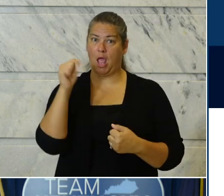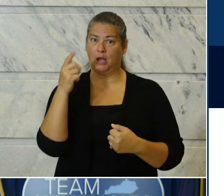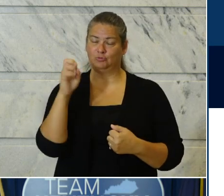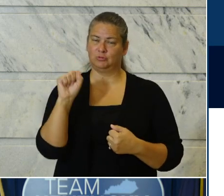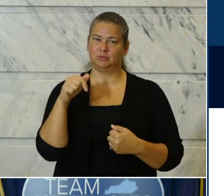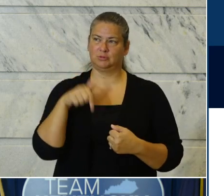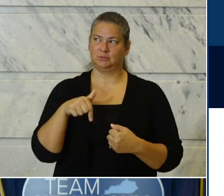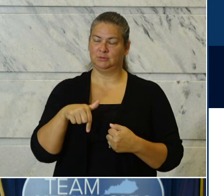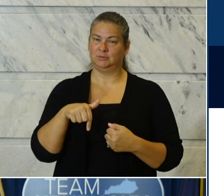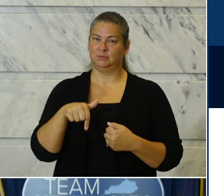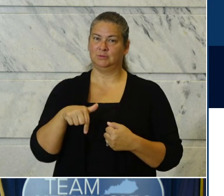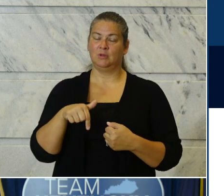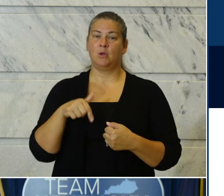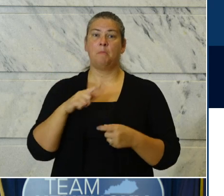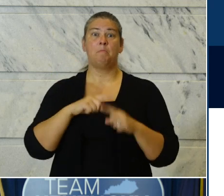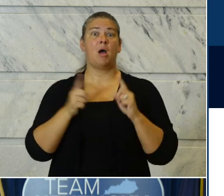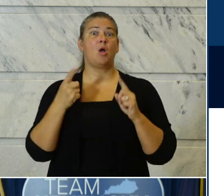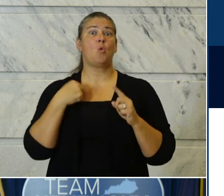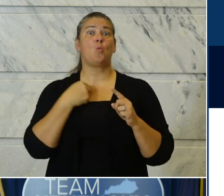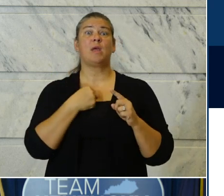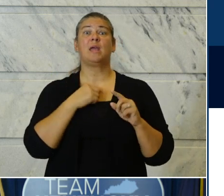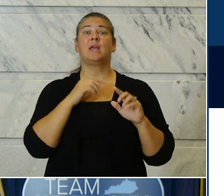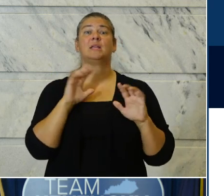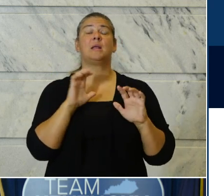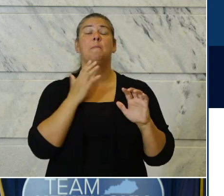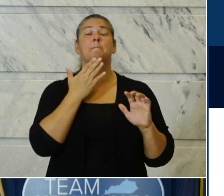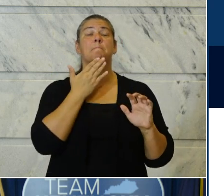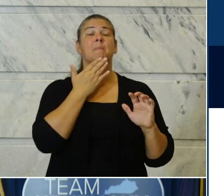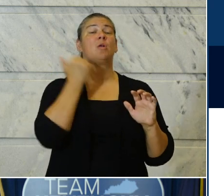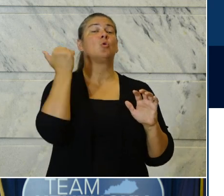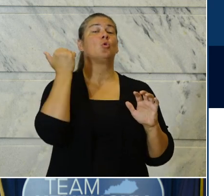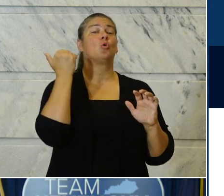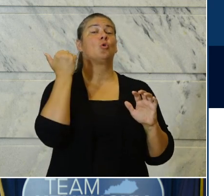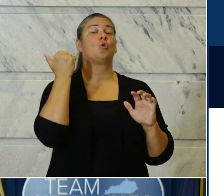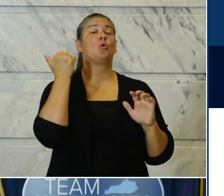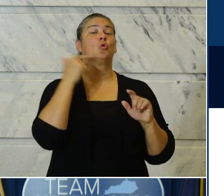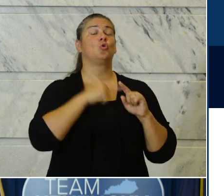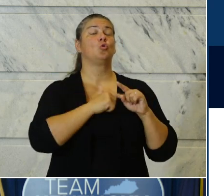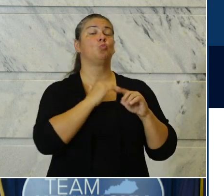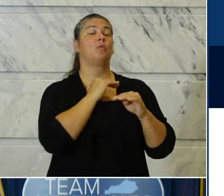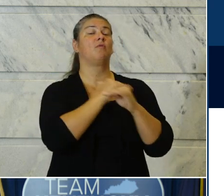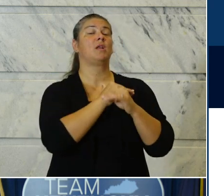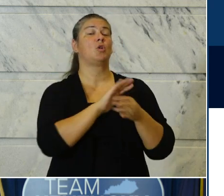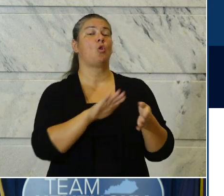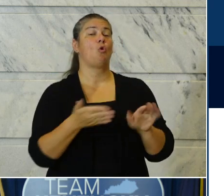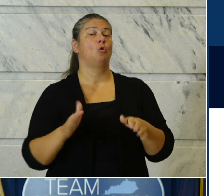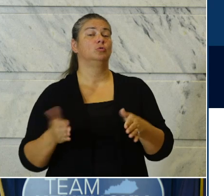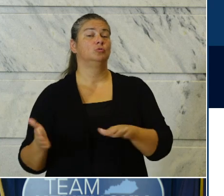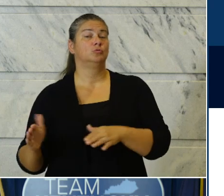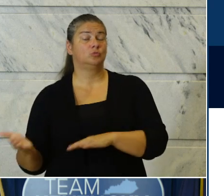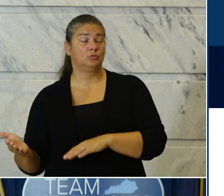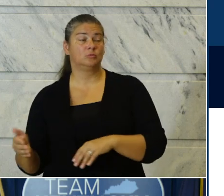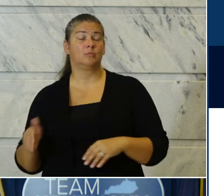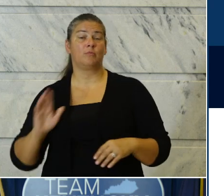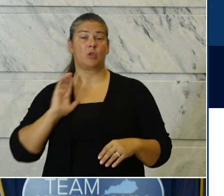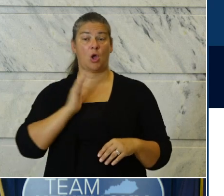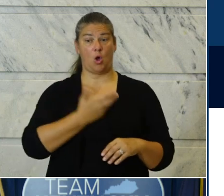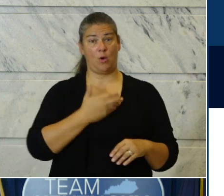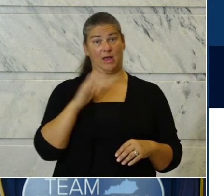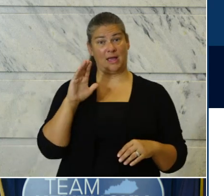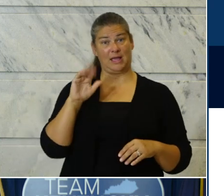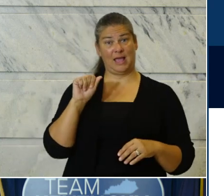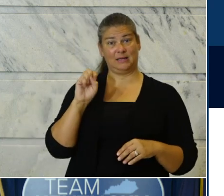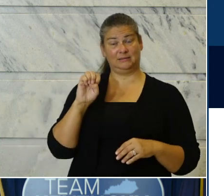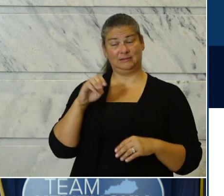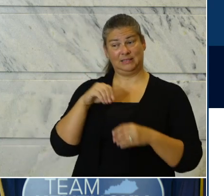better than the median when it comes to preventing loss and our number of cases inside